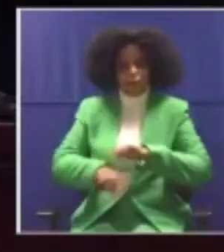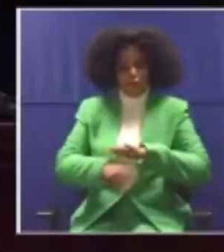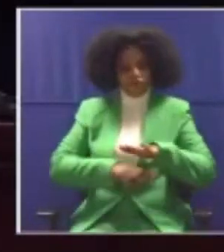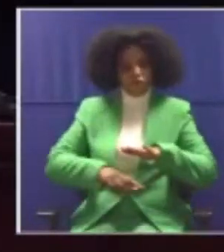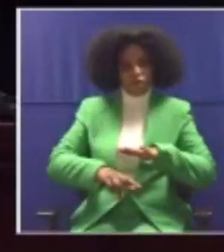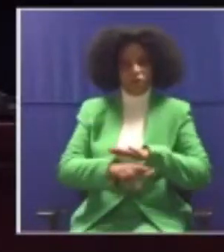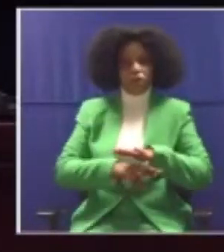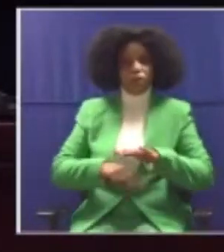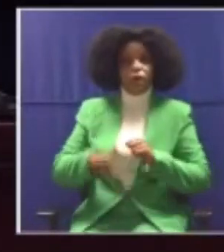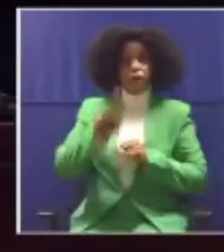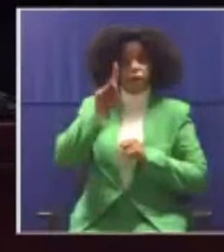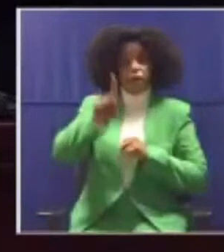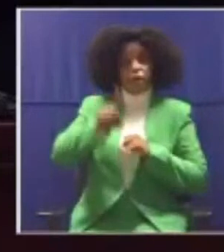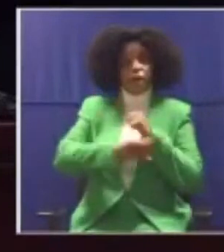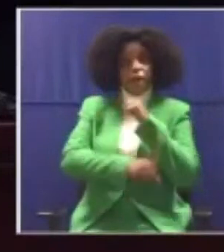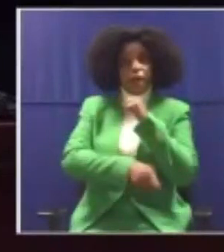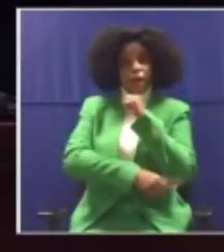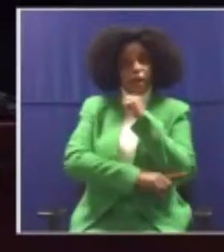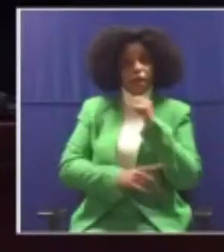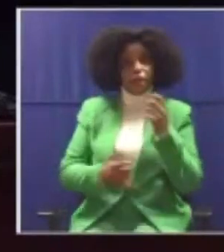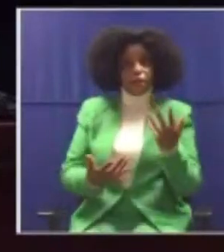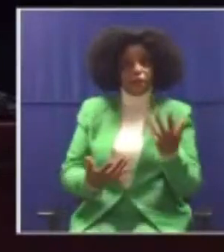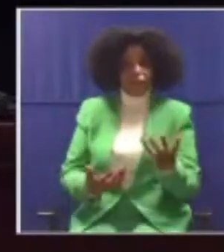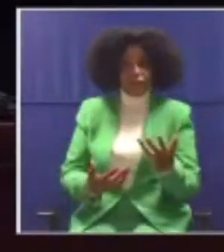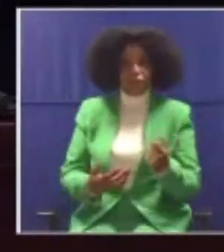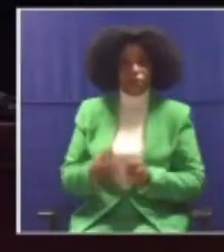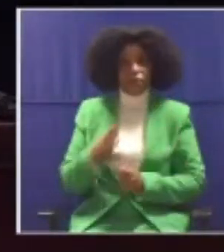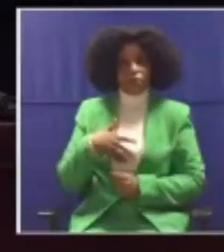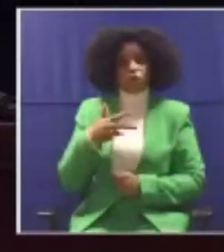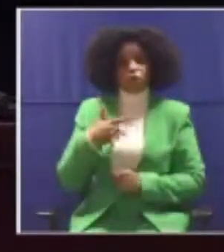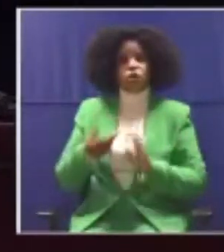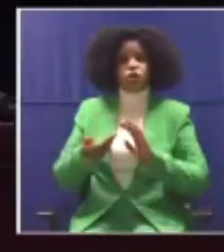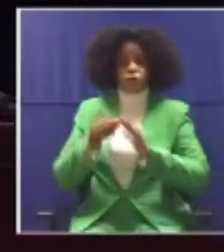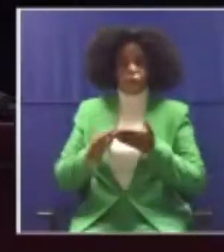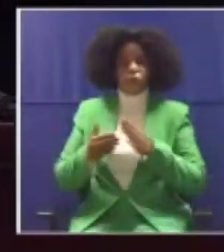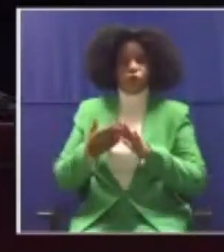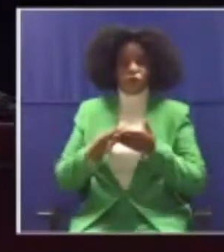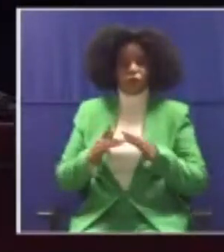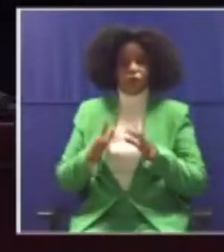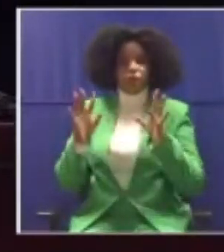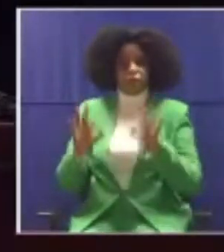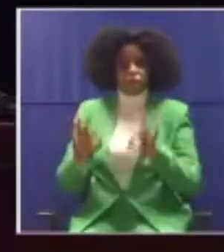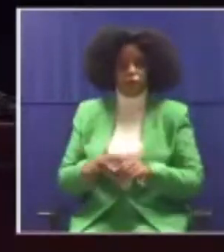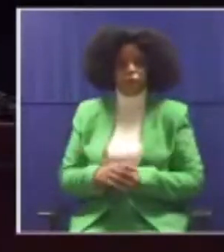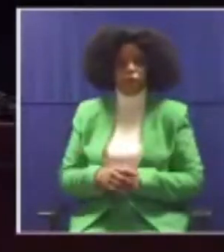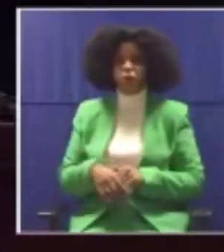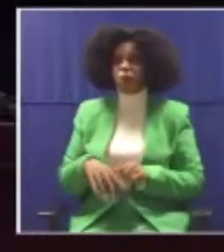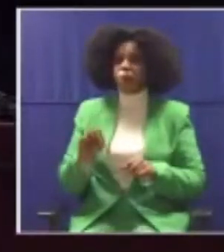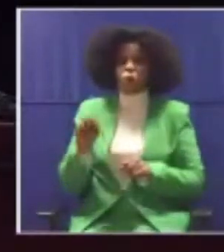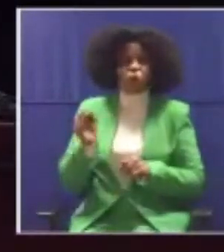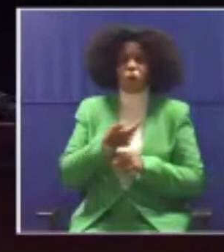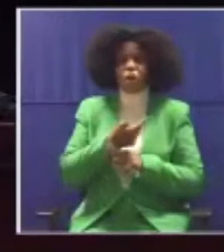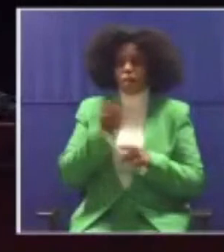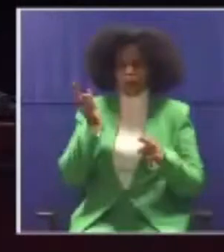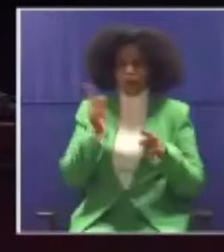encouraging healing of individuals and communities. All this make it